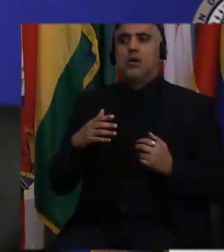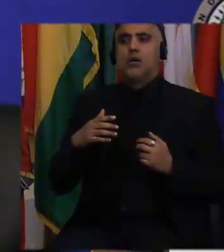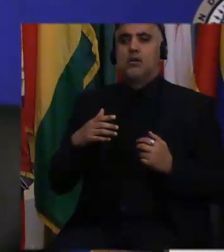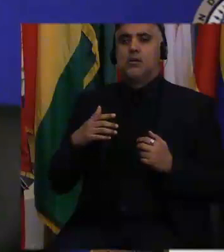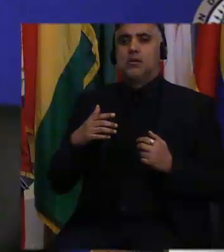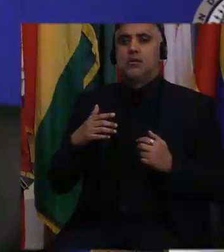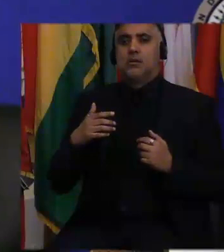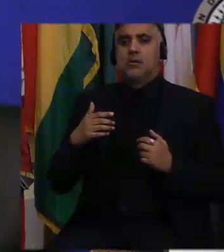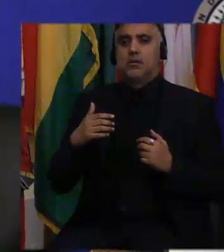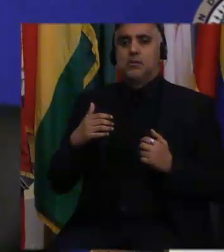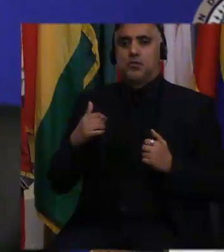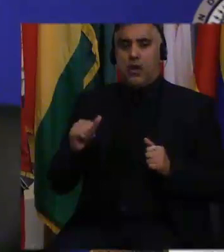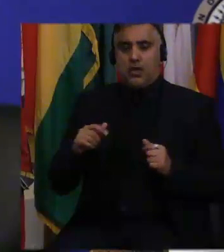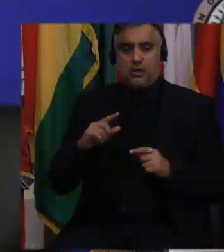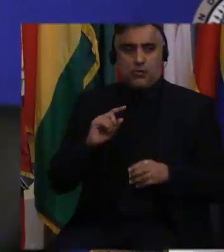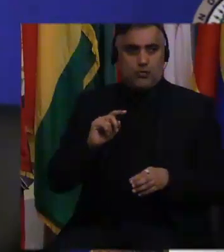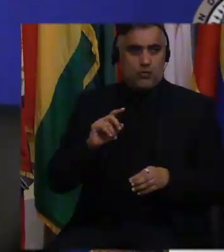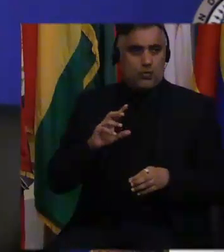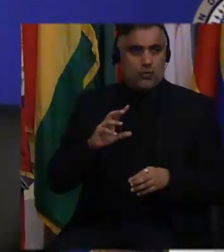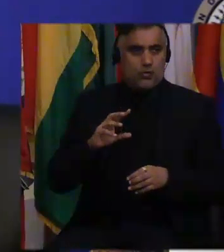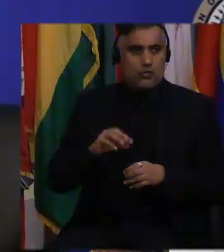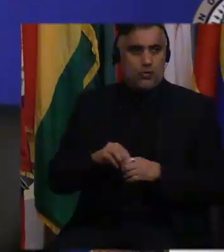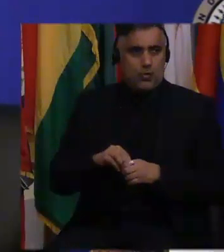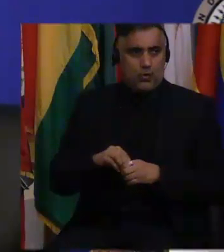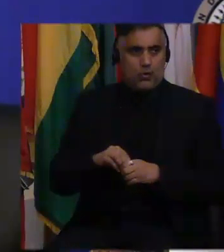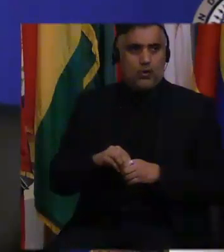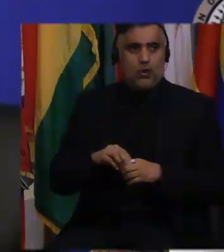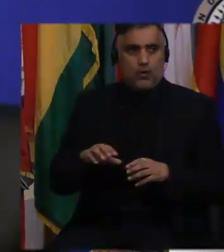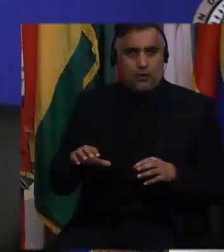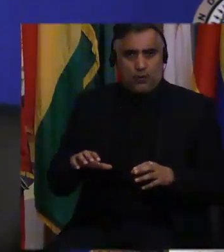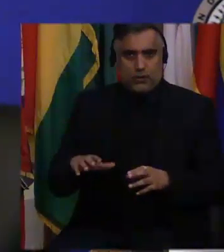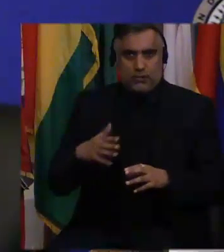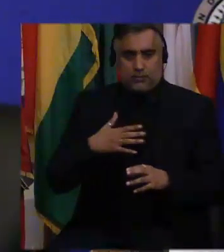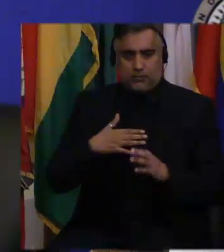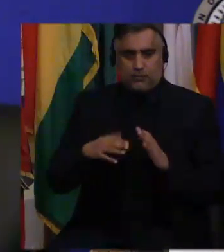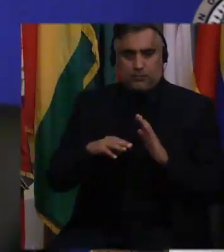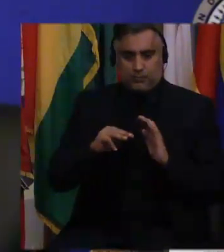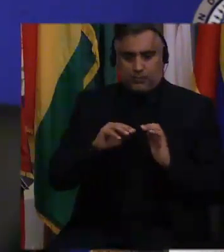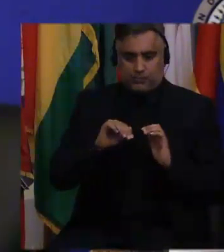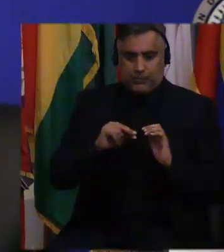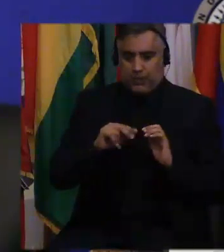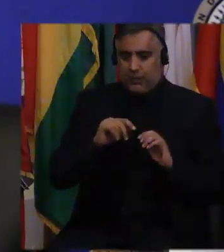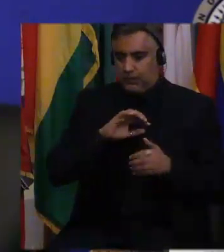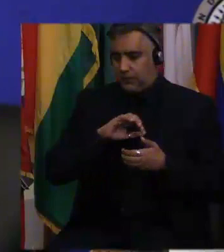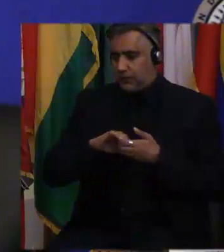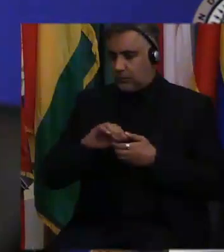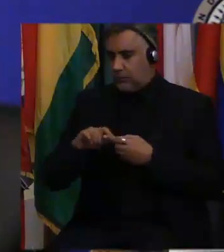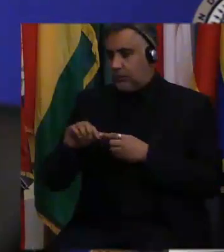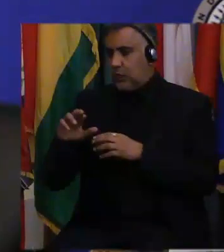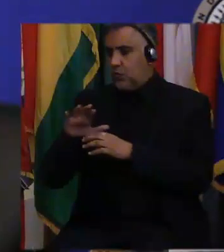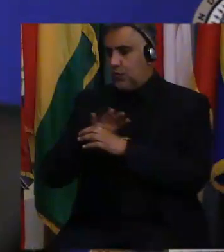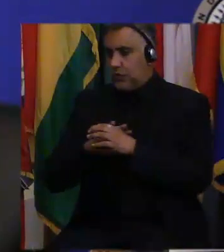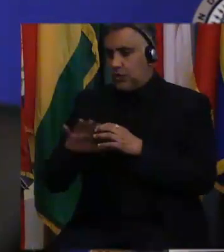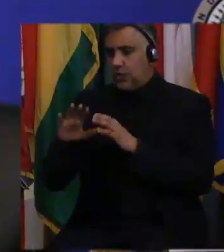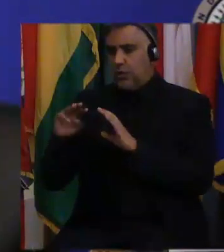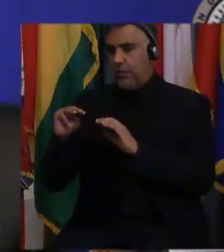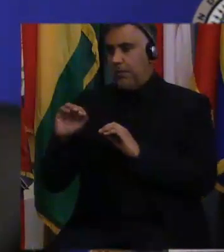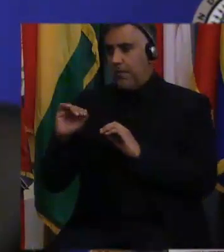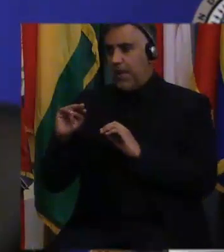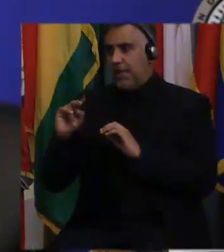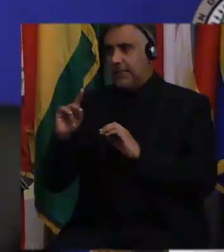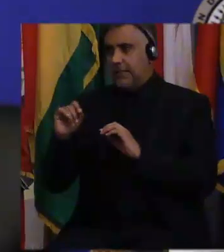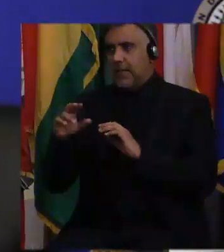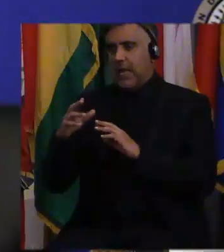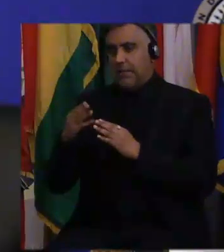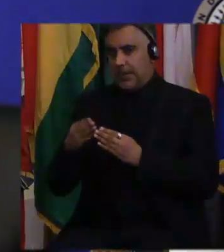really joining forces of my mandate with forces of regional mandate and